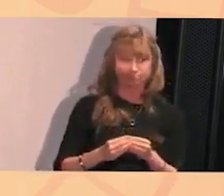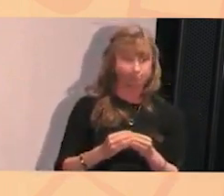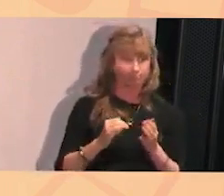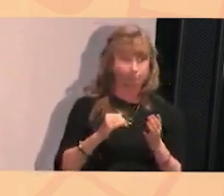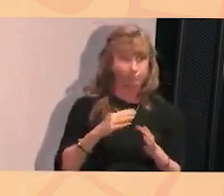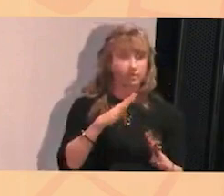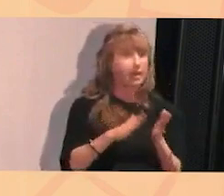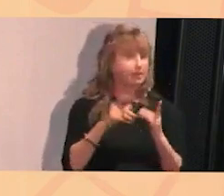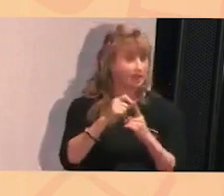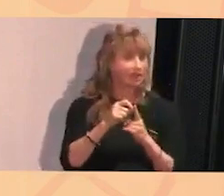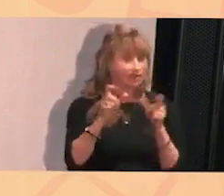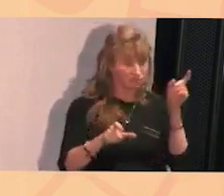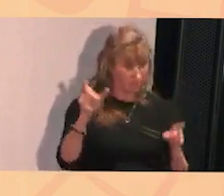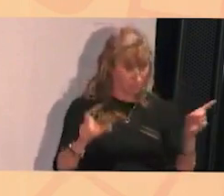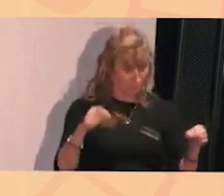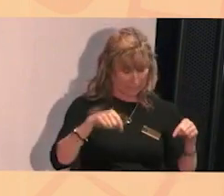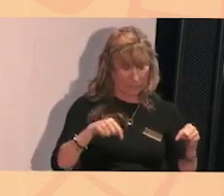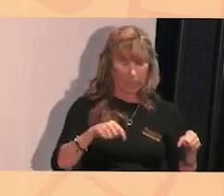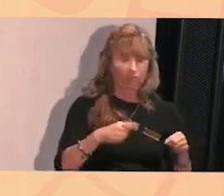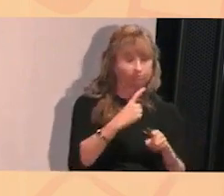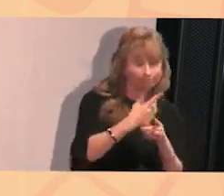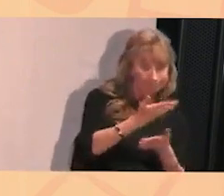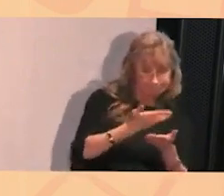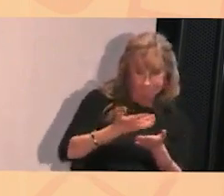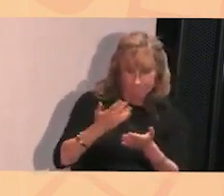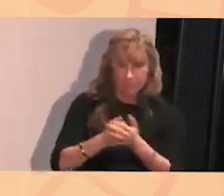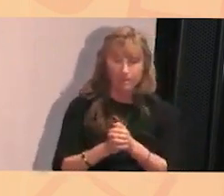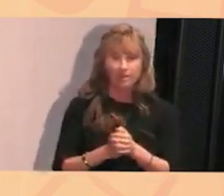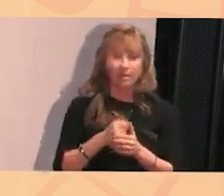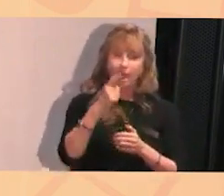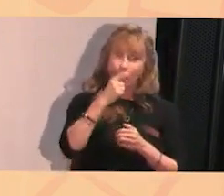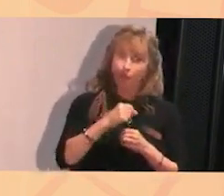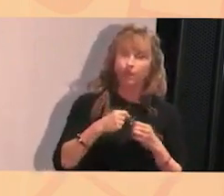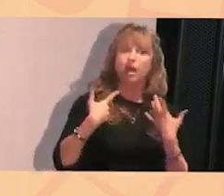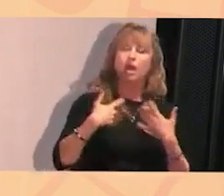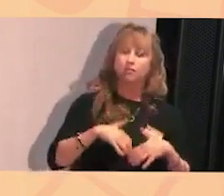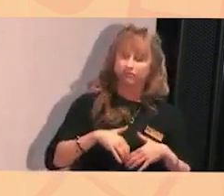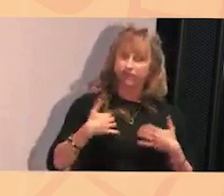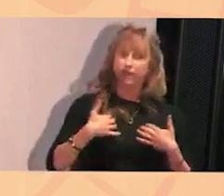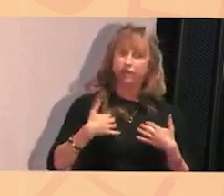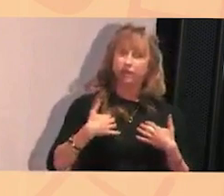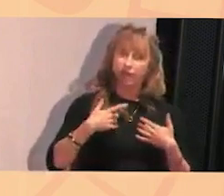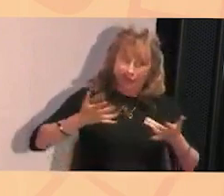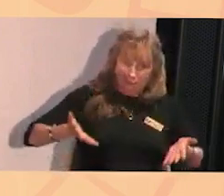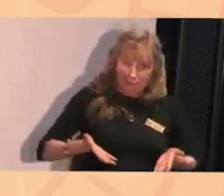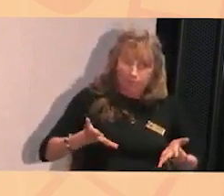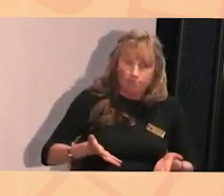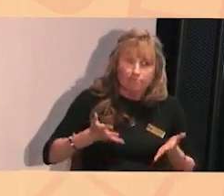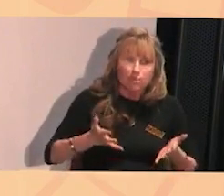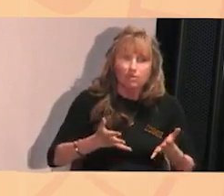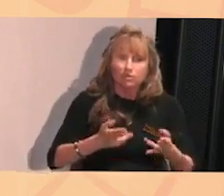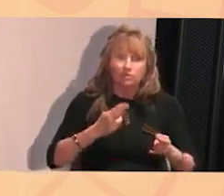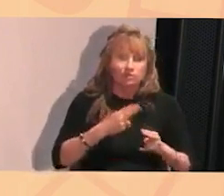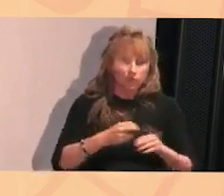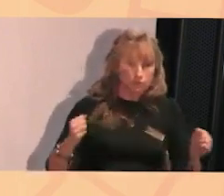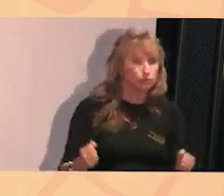and cultural space. And we can see that there's this gravitas, there's this movement towards having a real robust